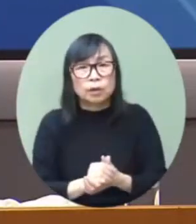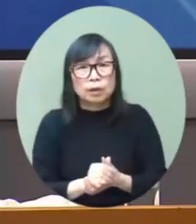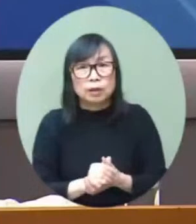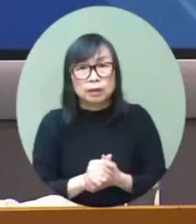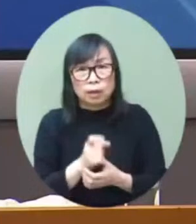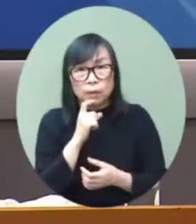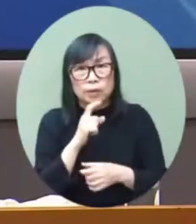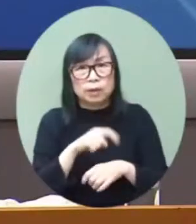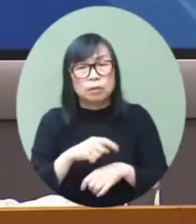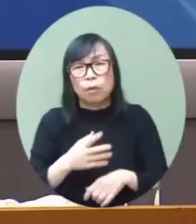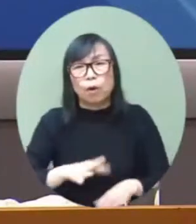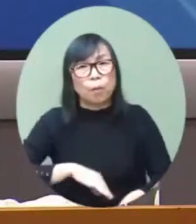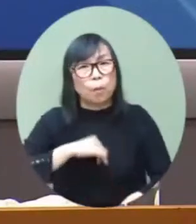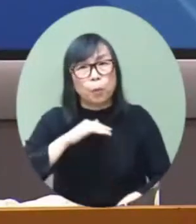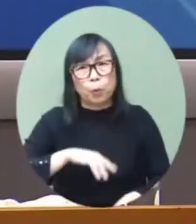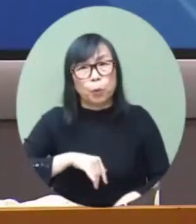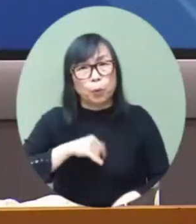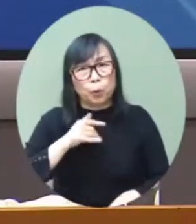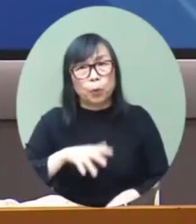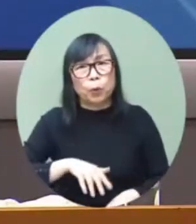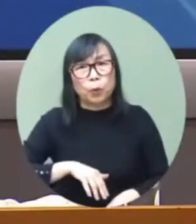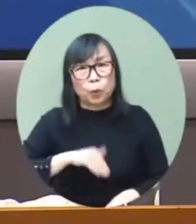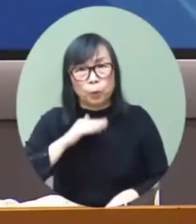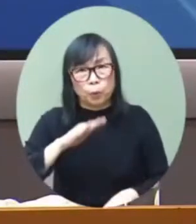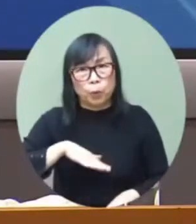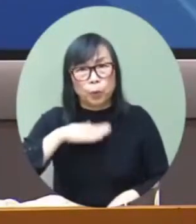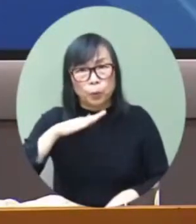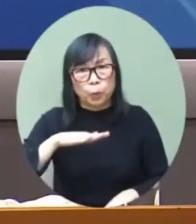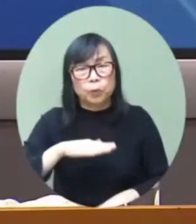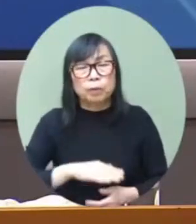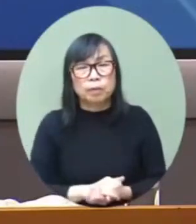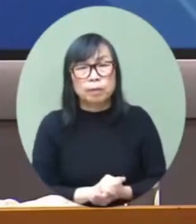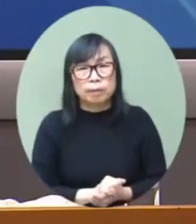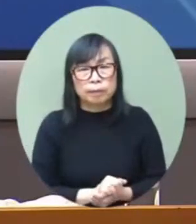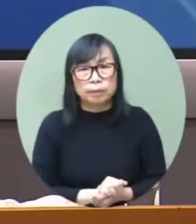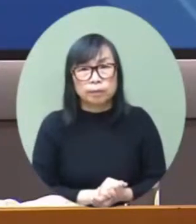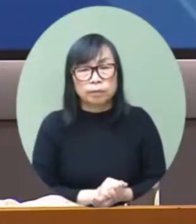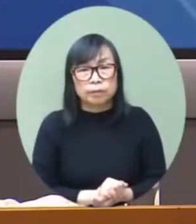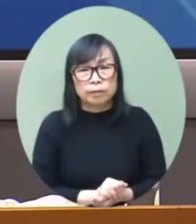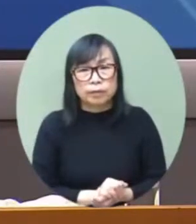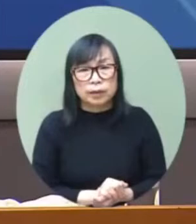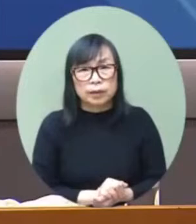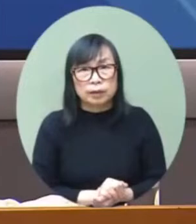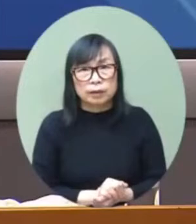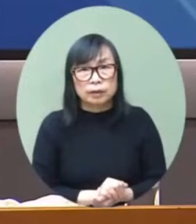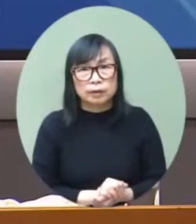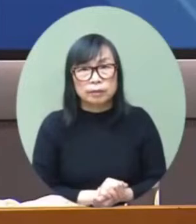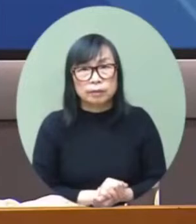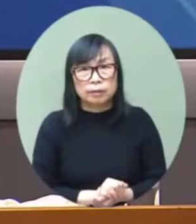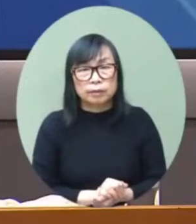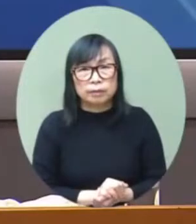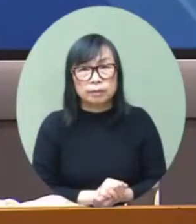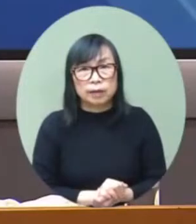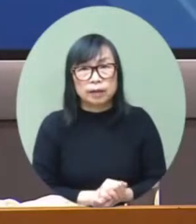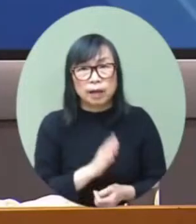reservations, as you may be aware, they were sometimes quite full.